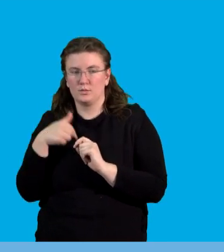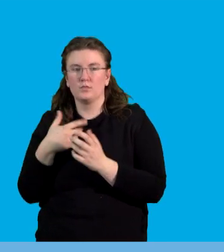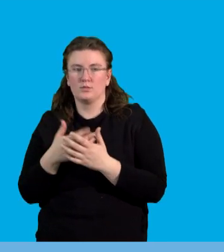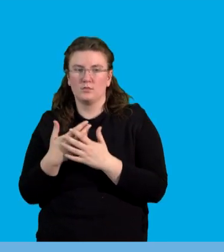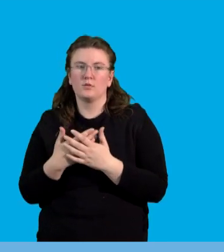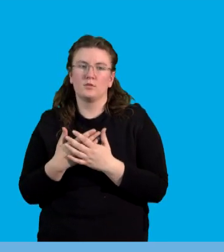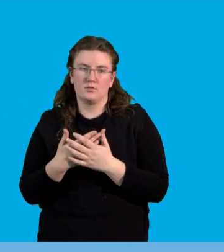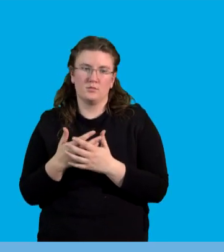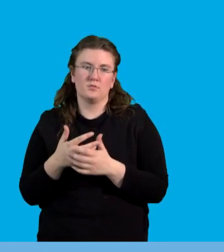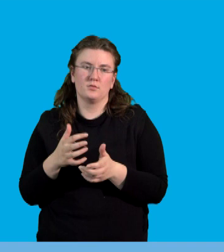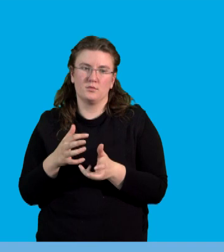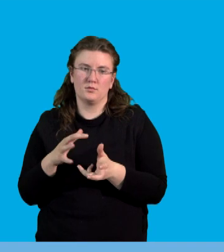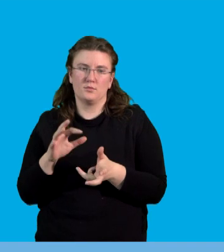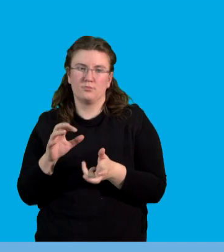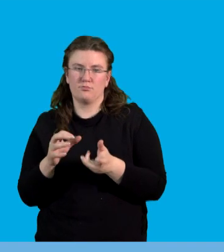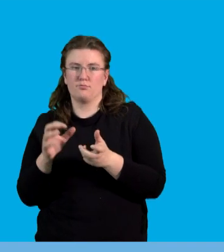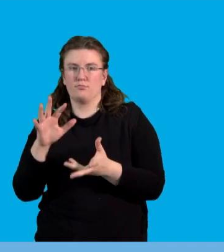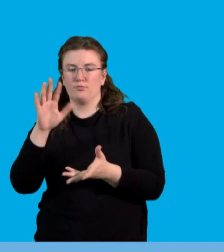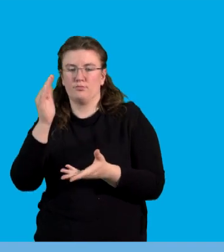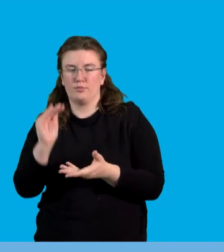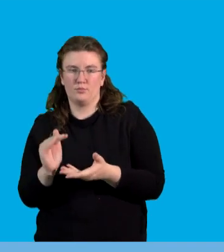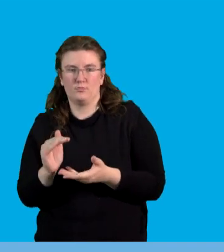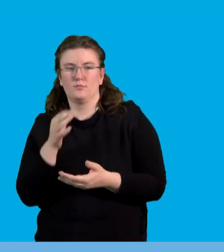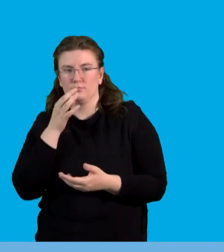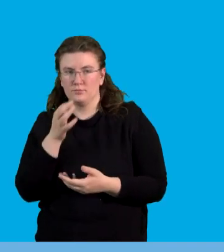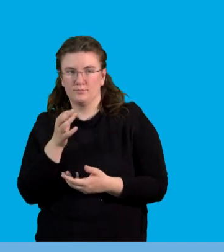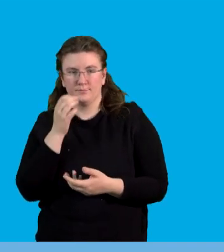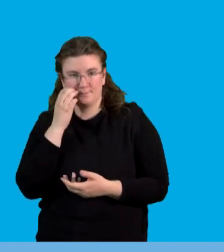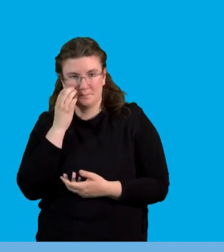4688, which we can round off to say this is approximately,